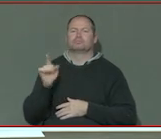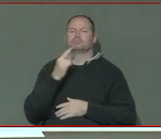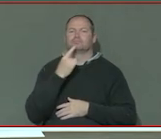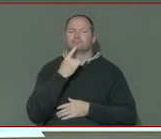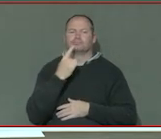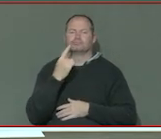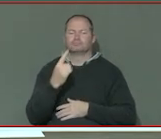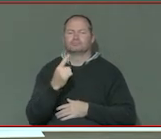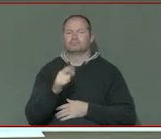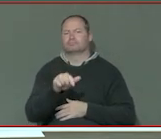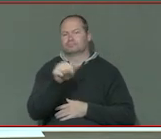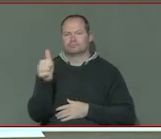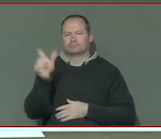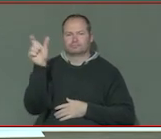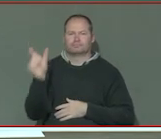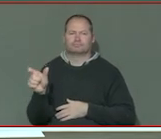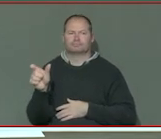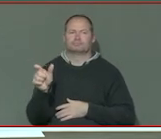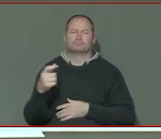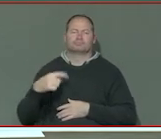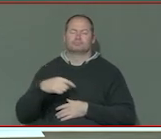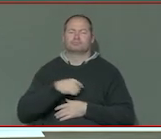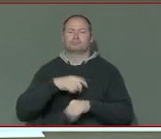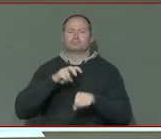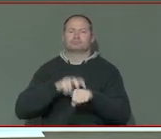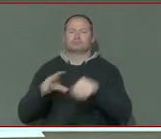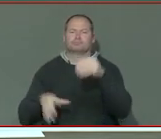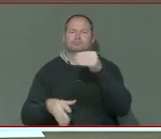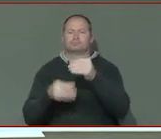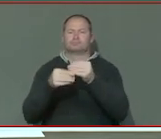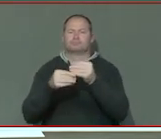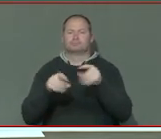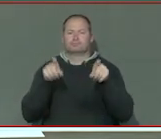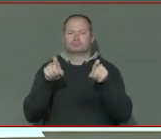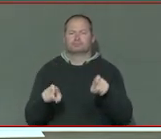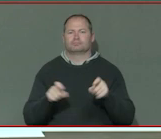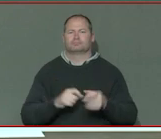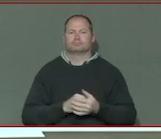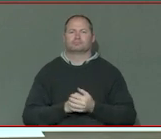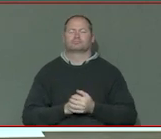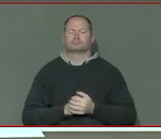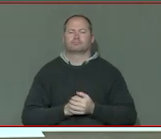somebody else, for another business. So we just have to add the 2,100.